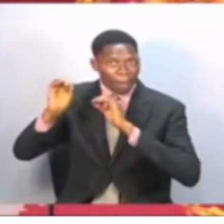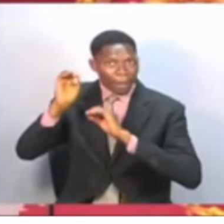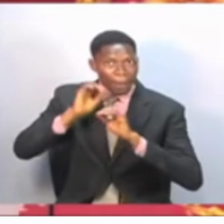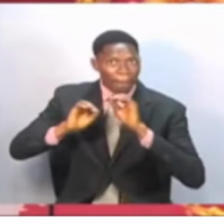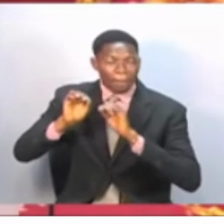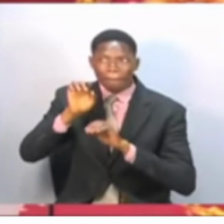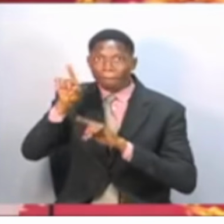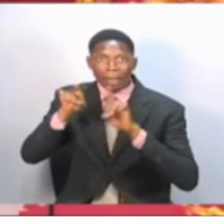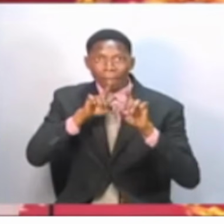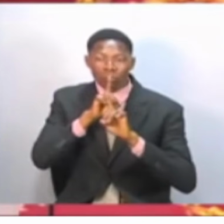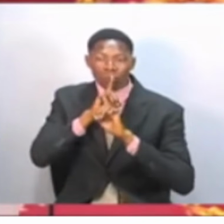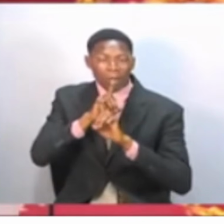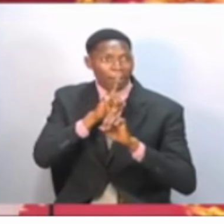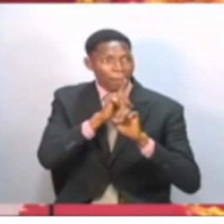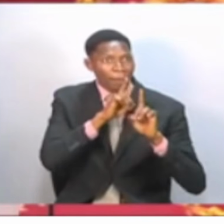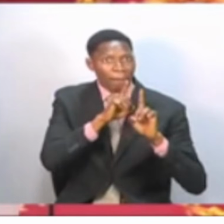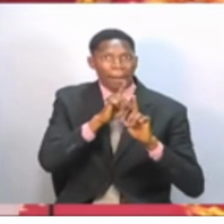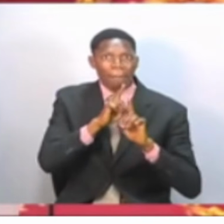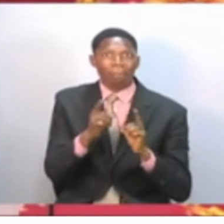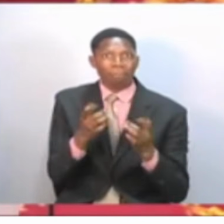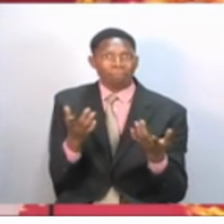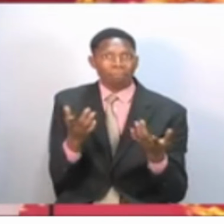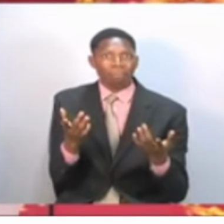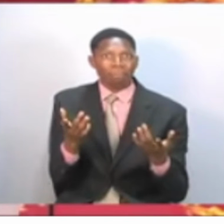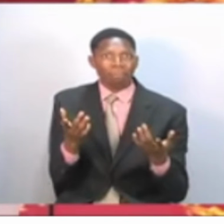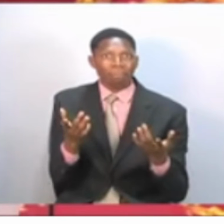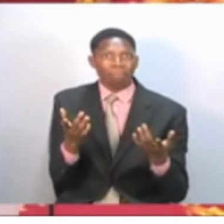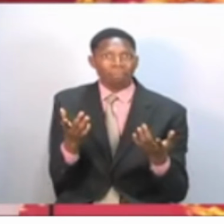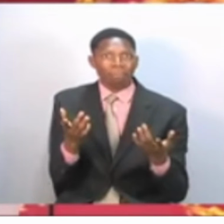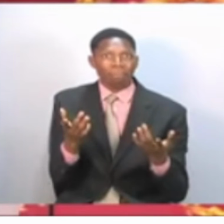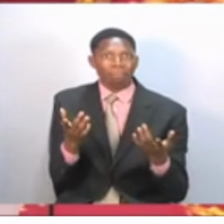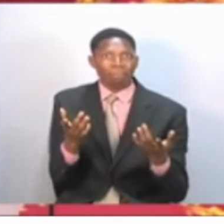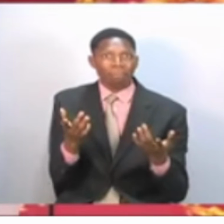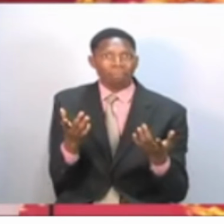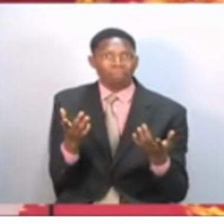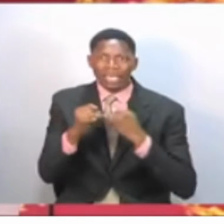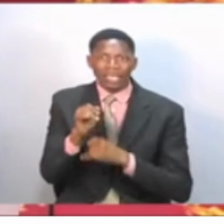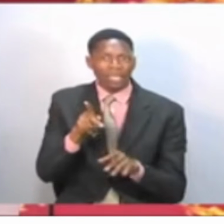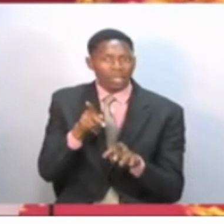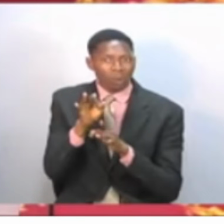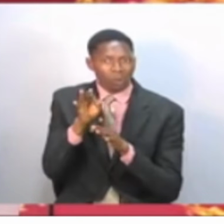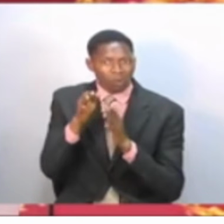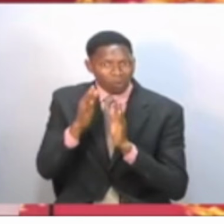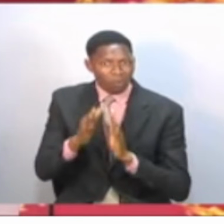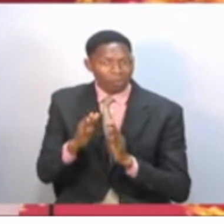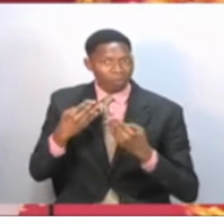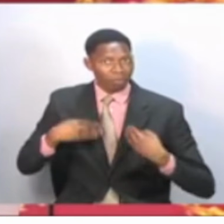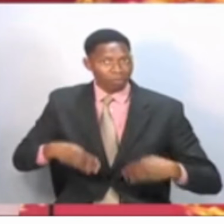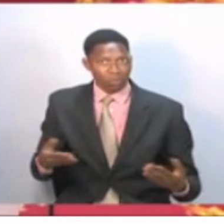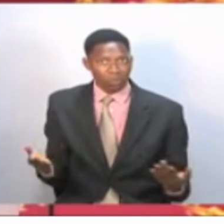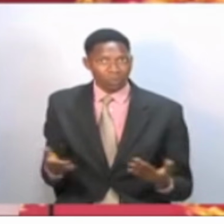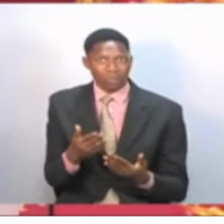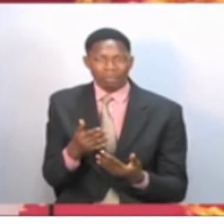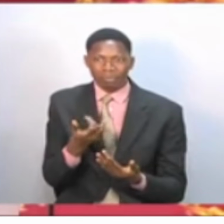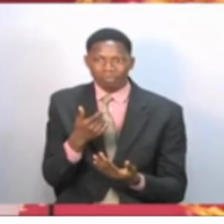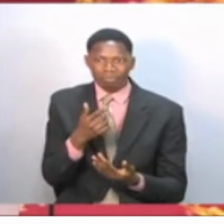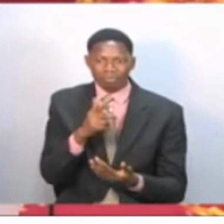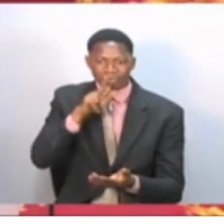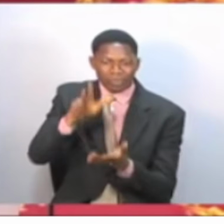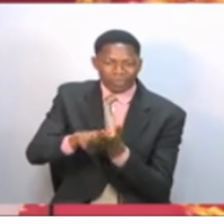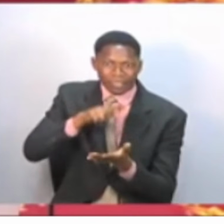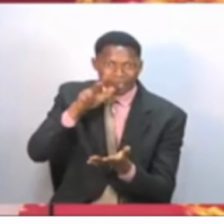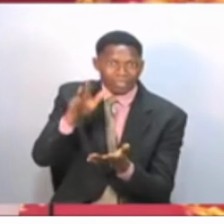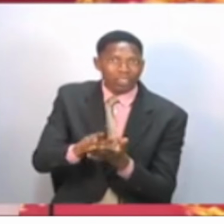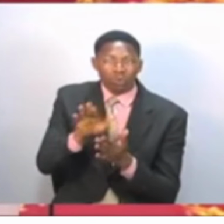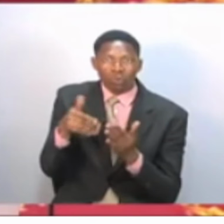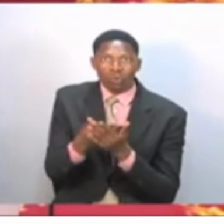are answered regularly on the floor of the House. Independent professional bodies validated the project cost. Procurement